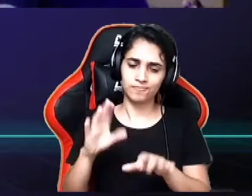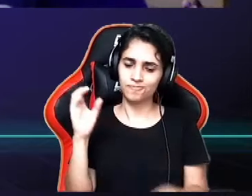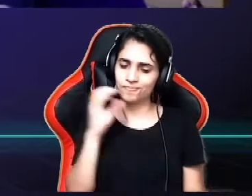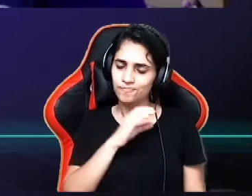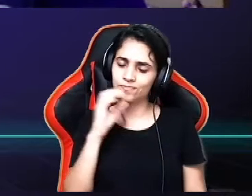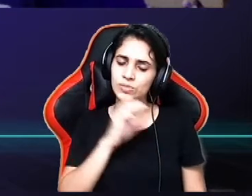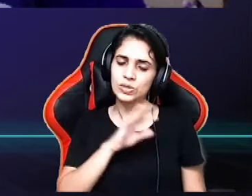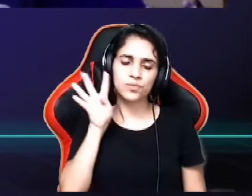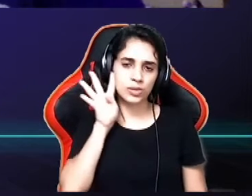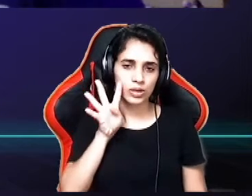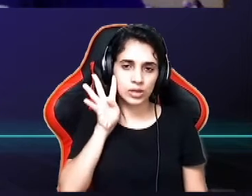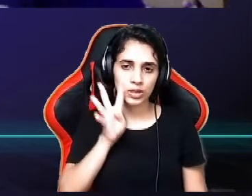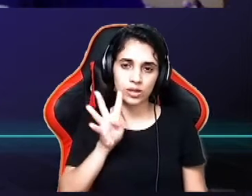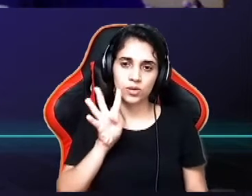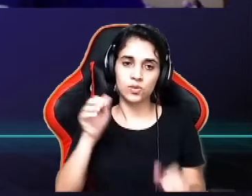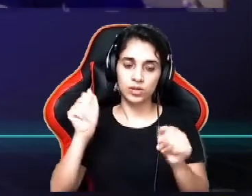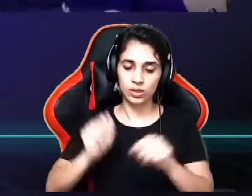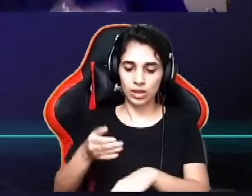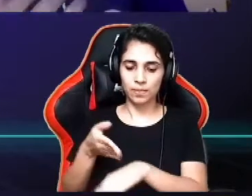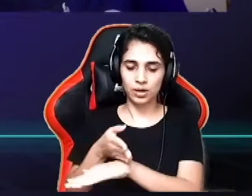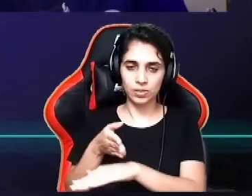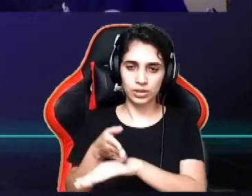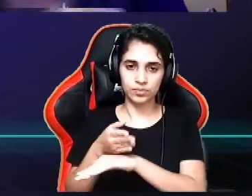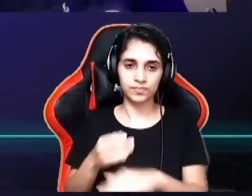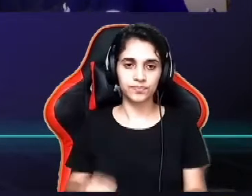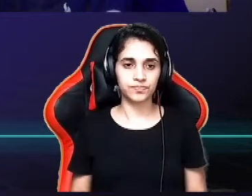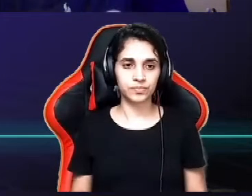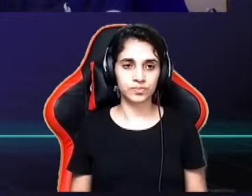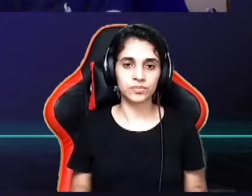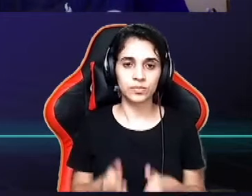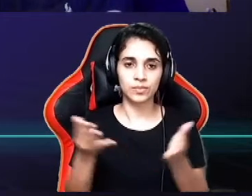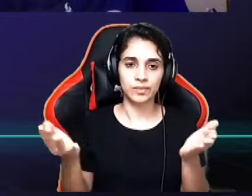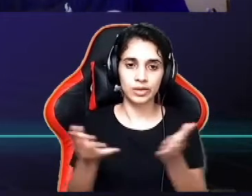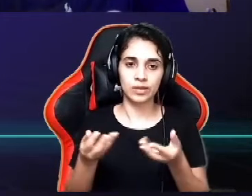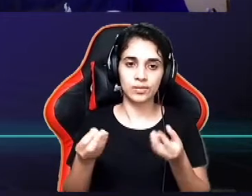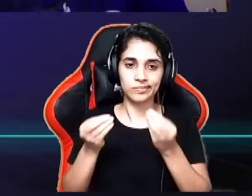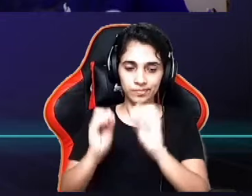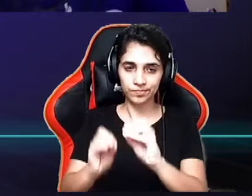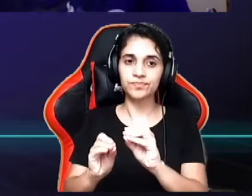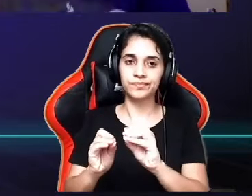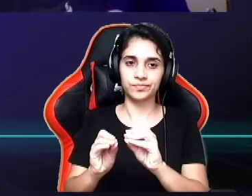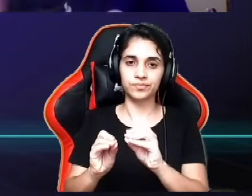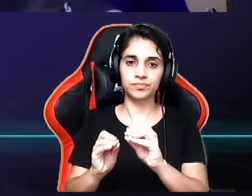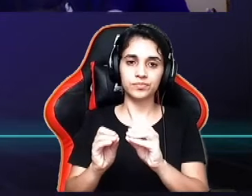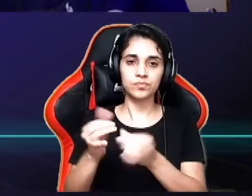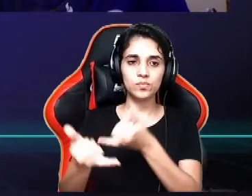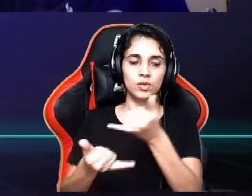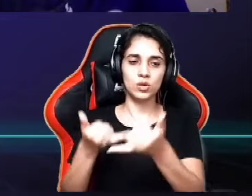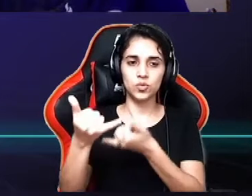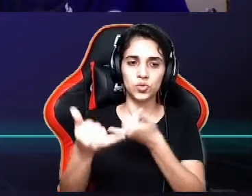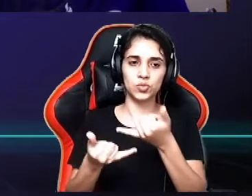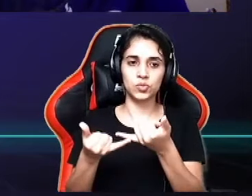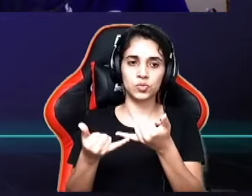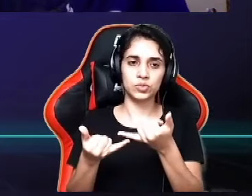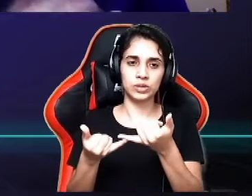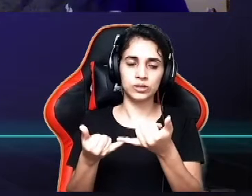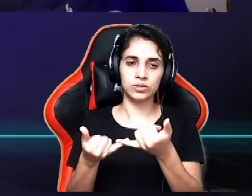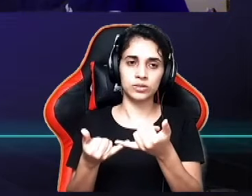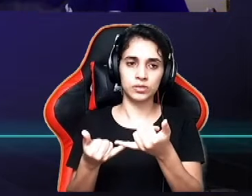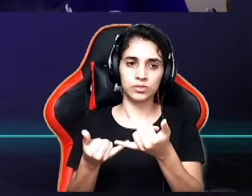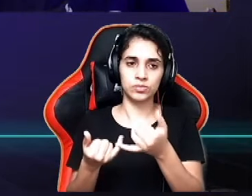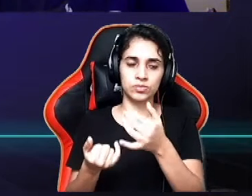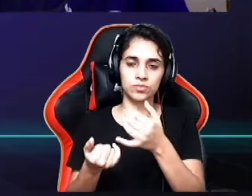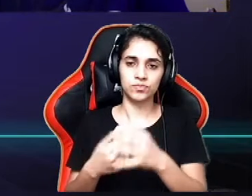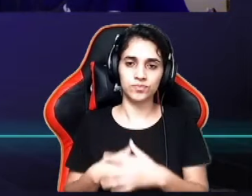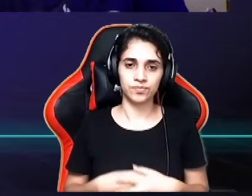was really quick, but it was nice to participate at that moment. And now we're bringing it, as you said, it's